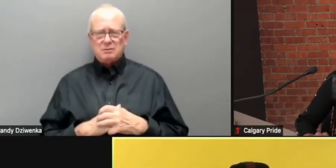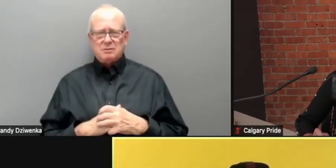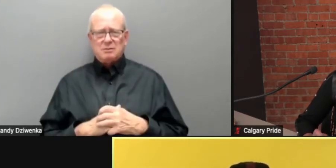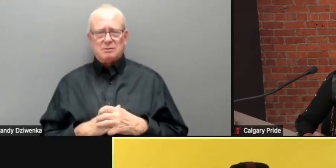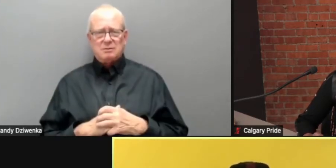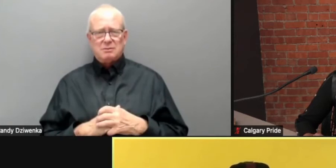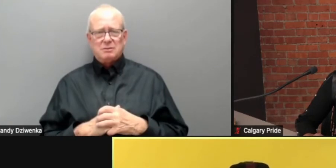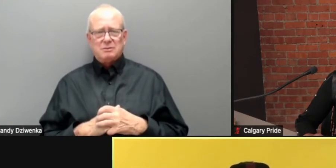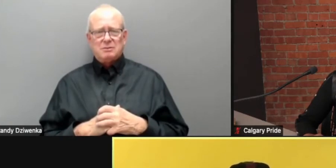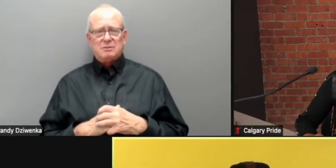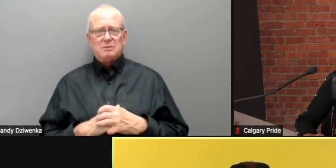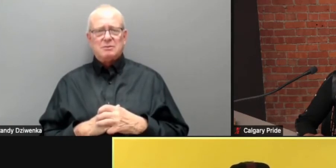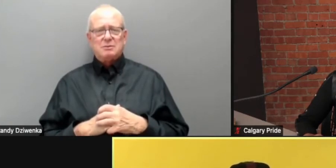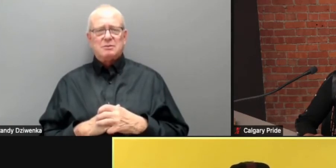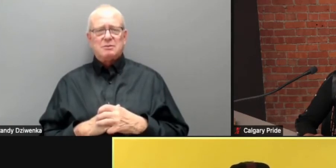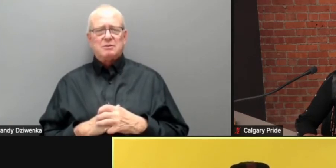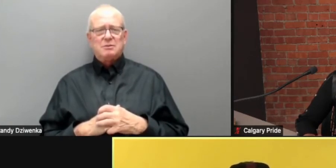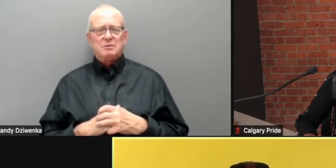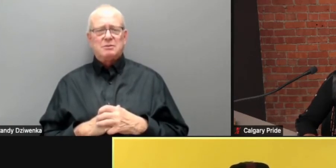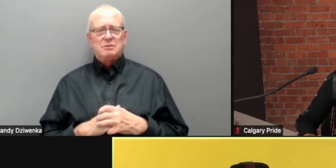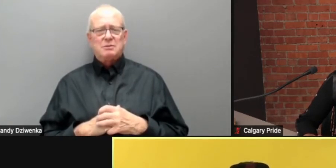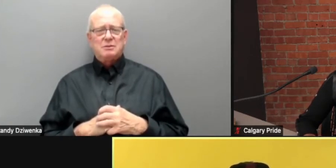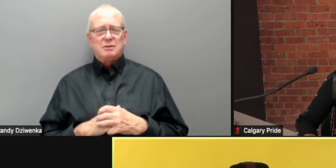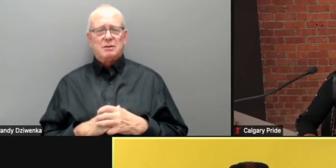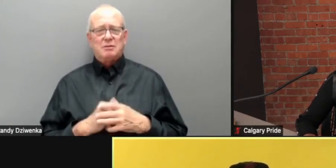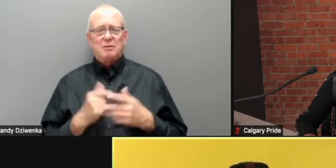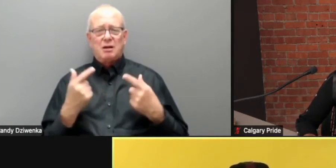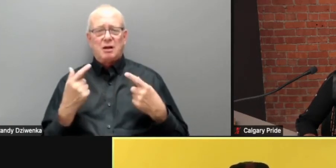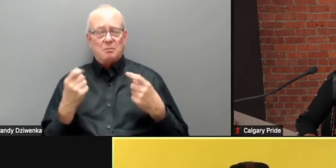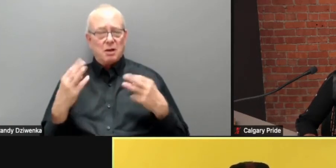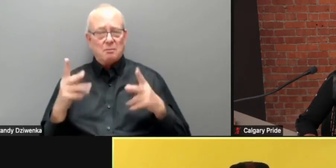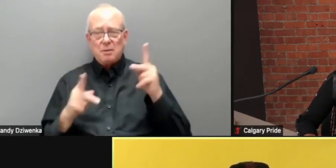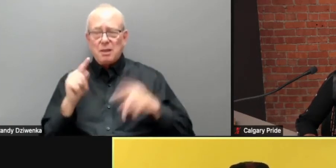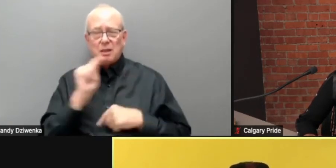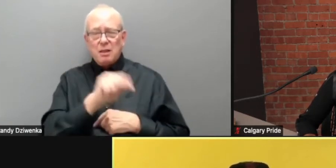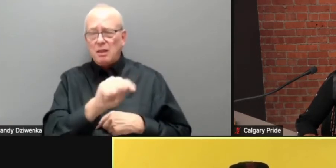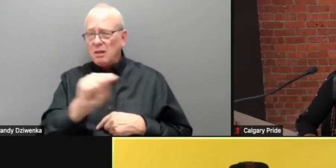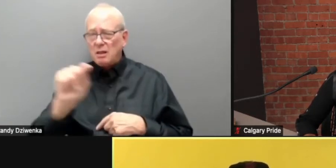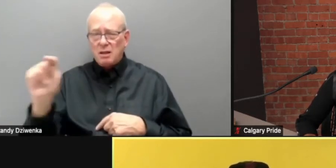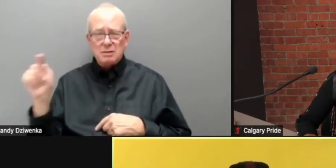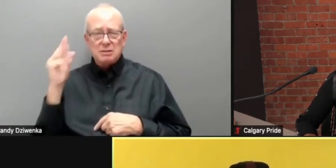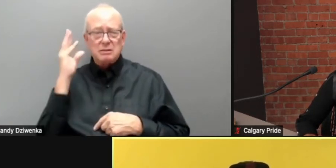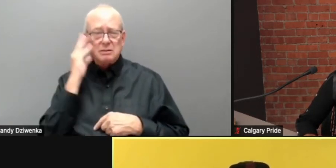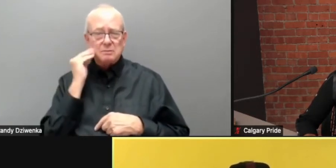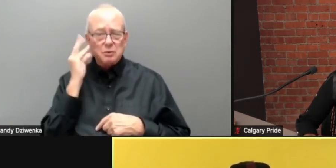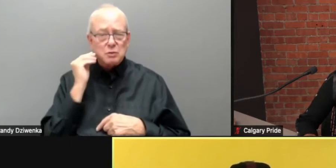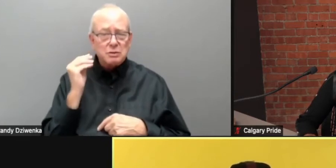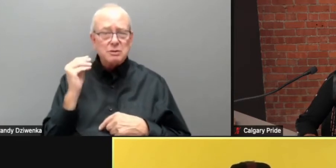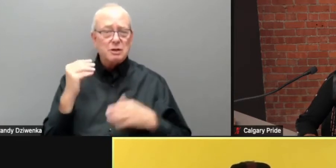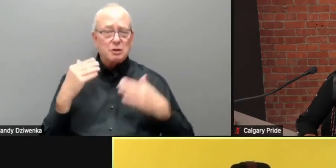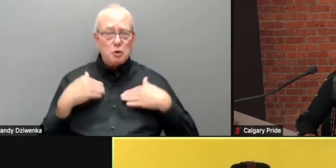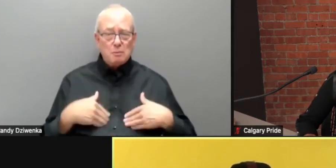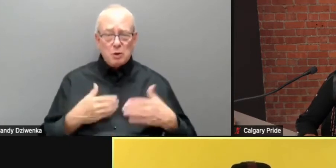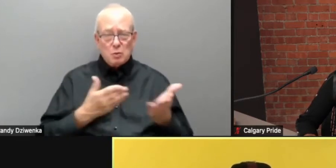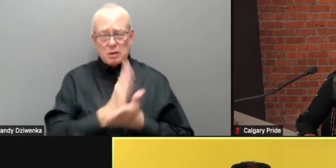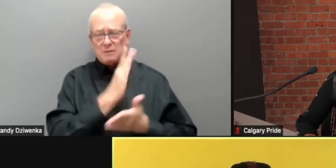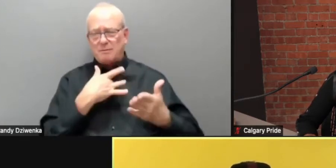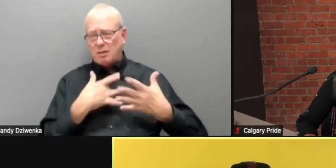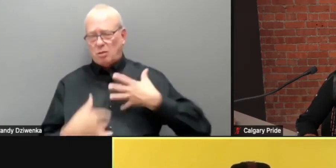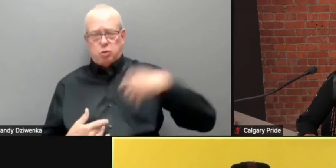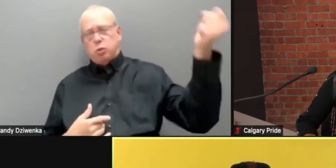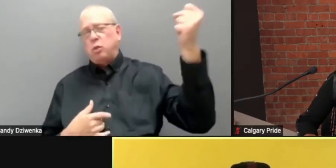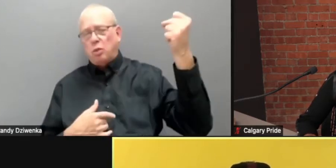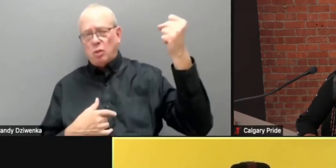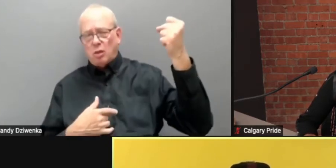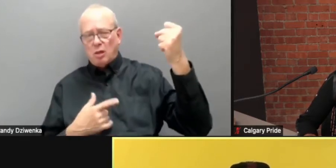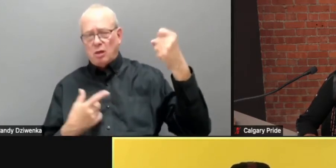violation of our human rights and there's stigma and discrimination. So, one of the big hurdles